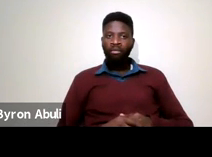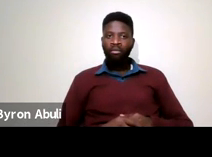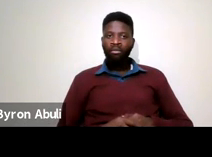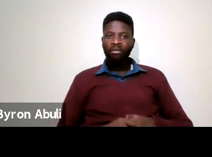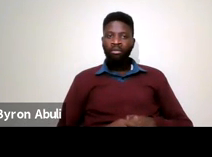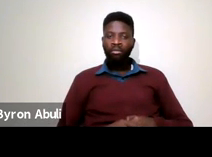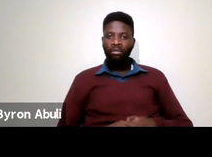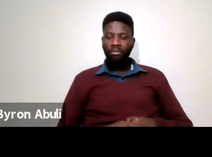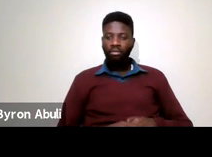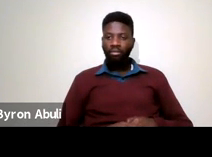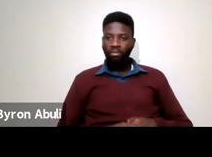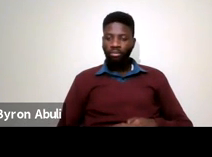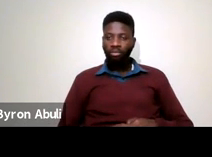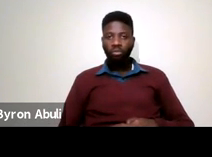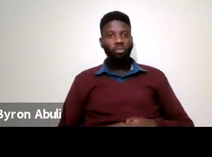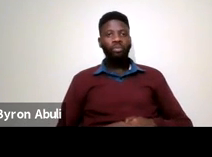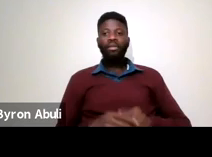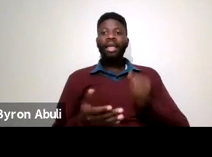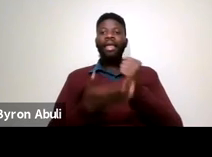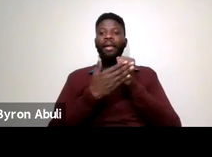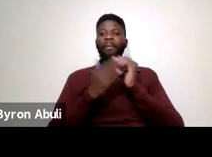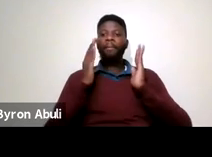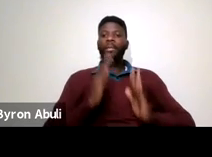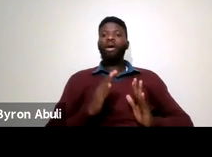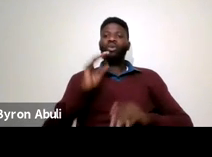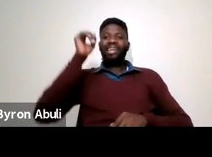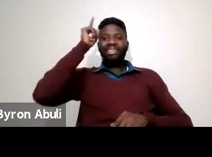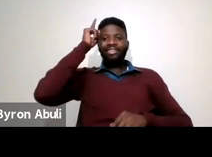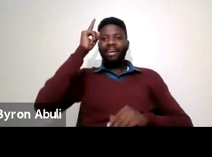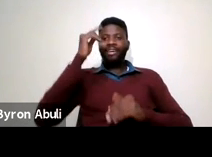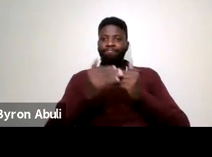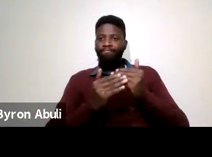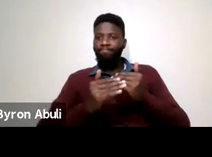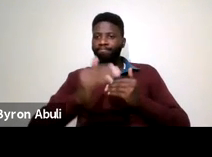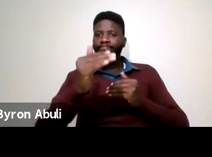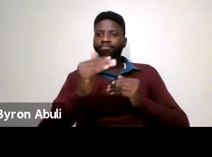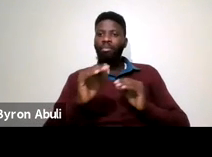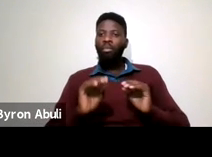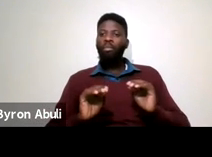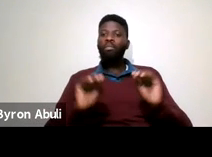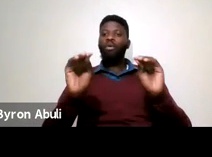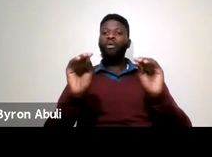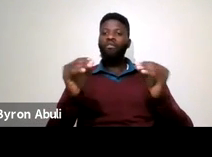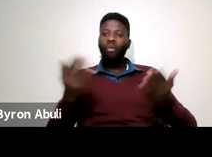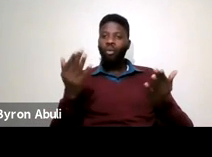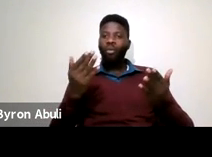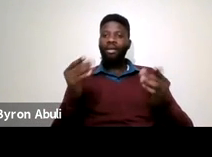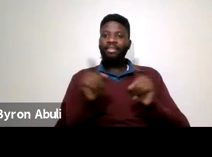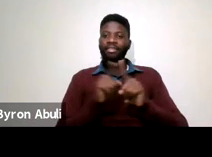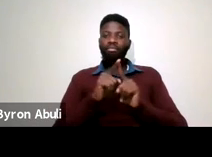It gives one a general direction of where they are going, or a clear indication of what they want to